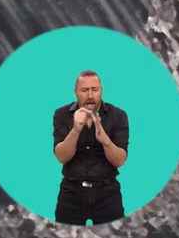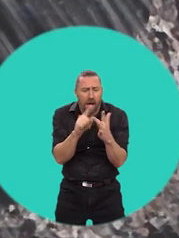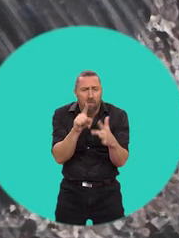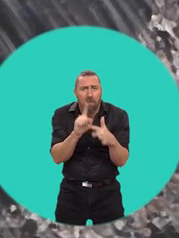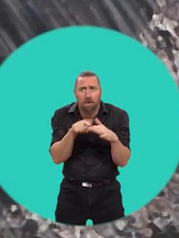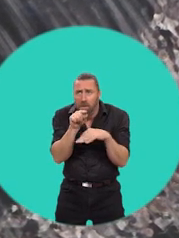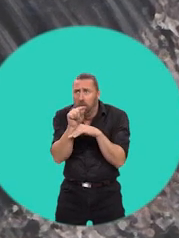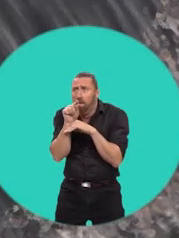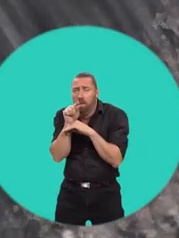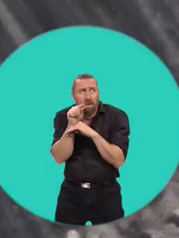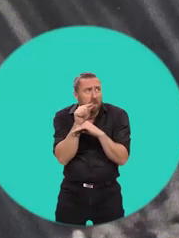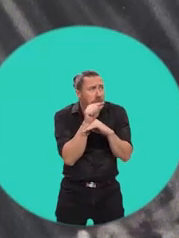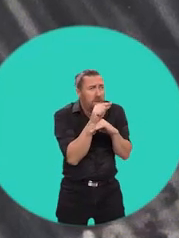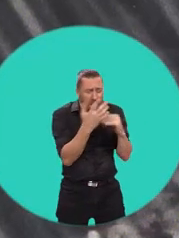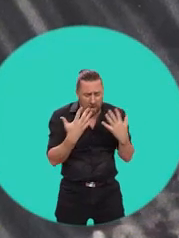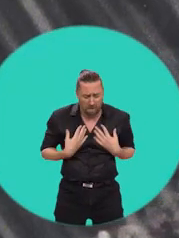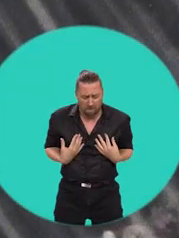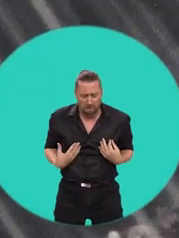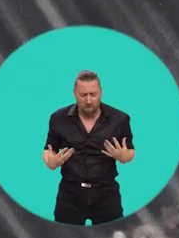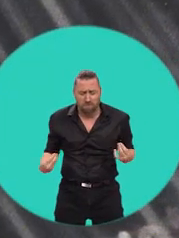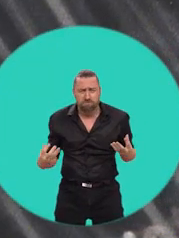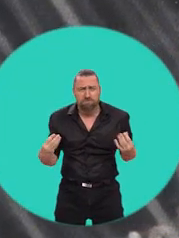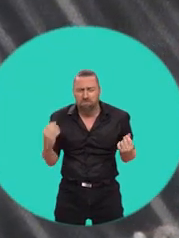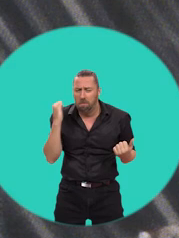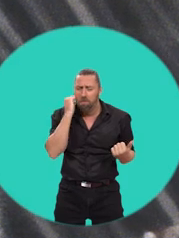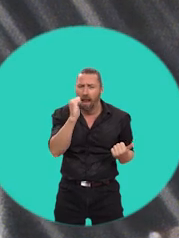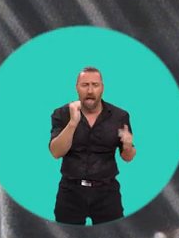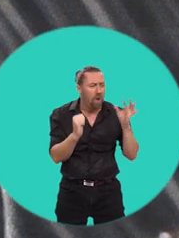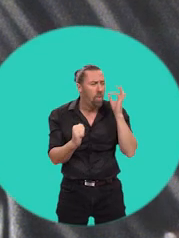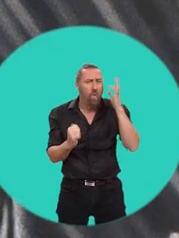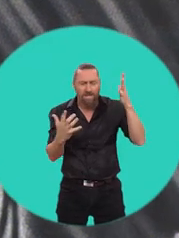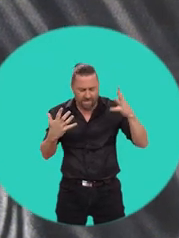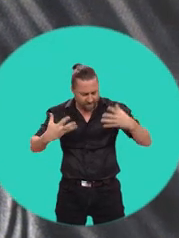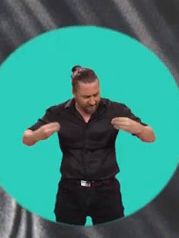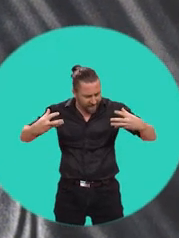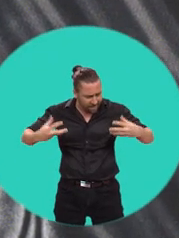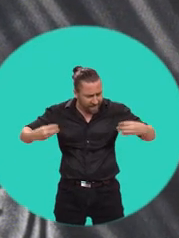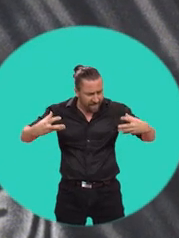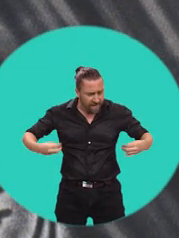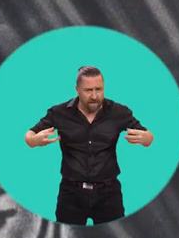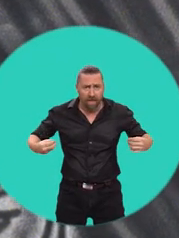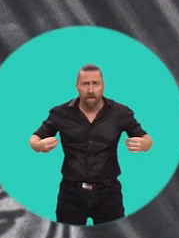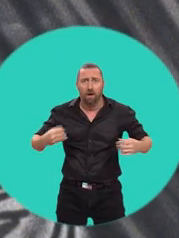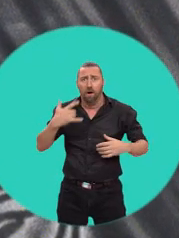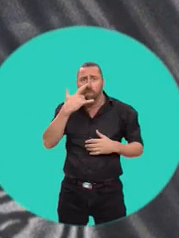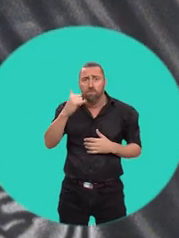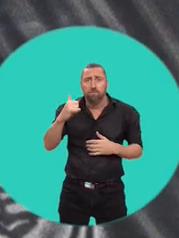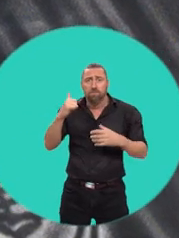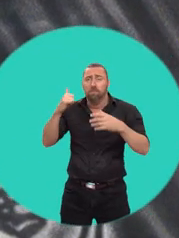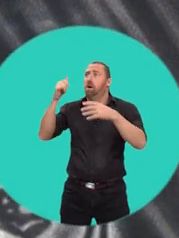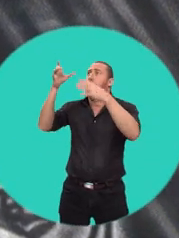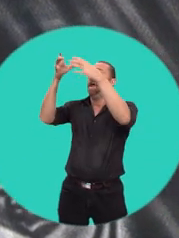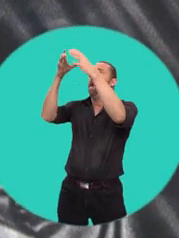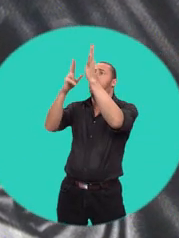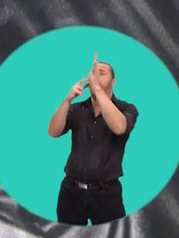cowered and stared. A soggy, wet heap of black and white feathers blown from her nest